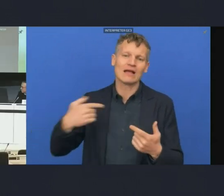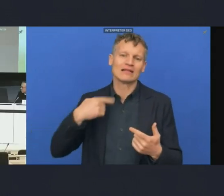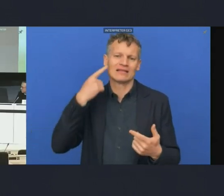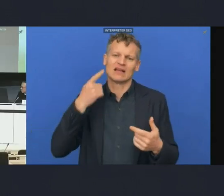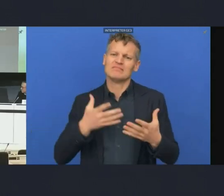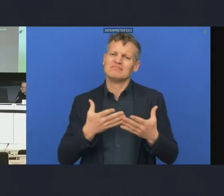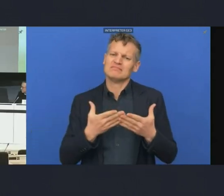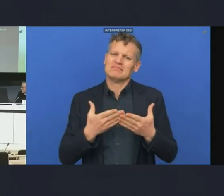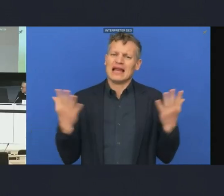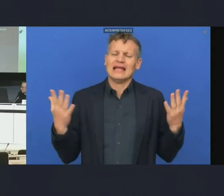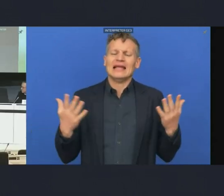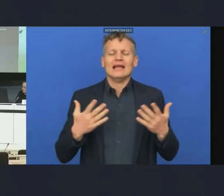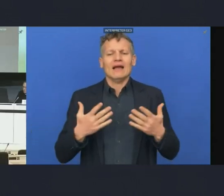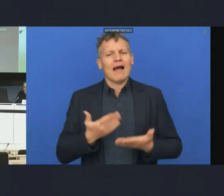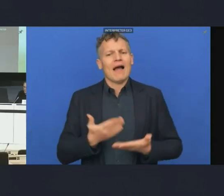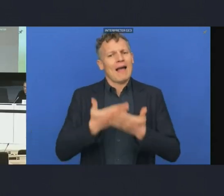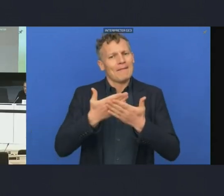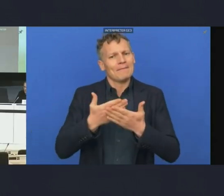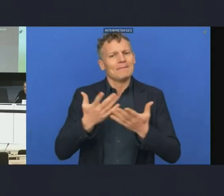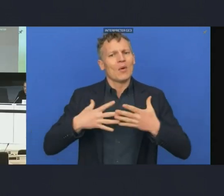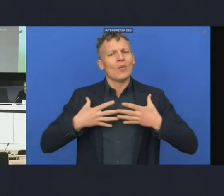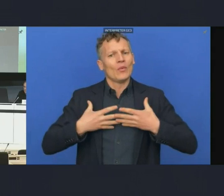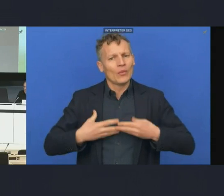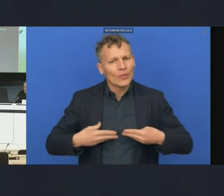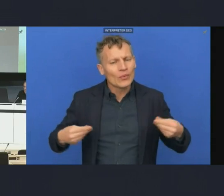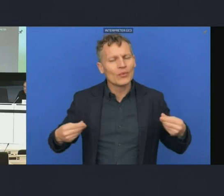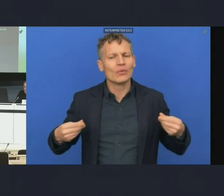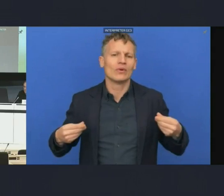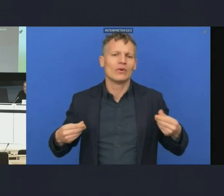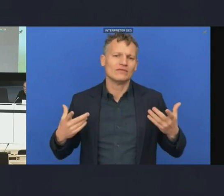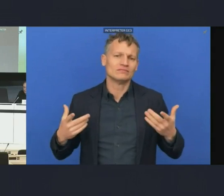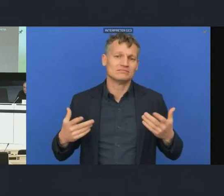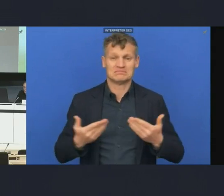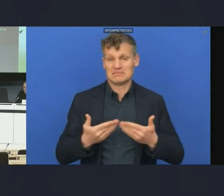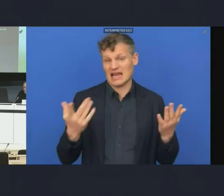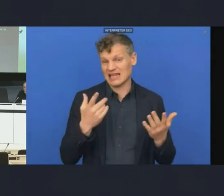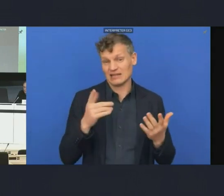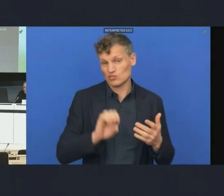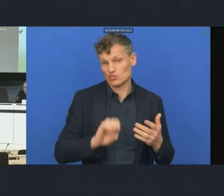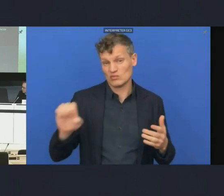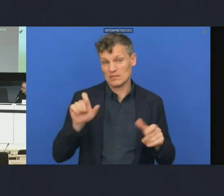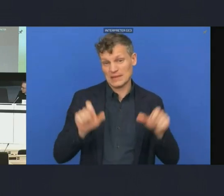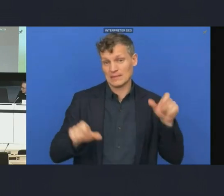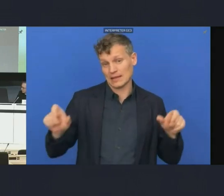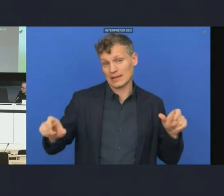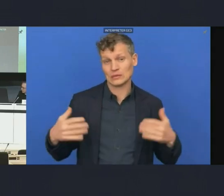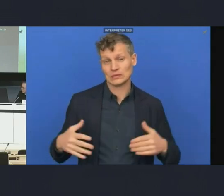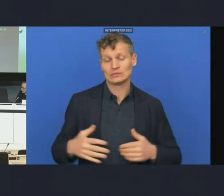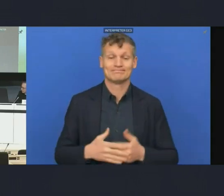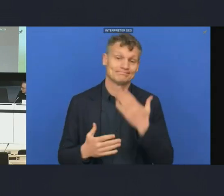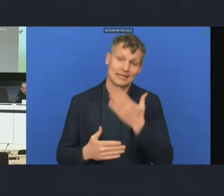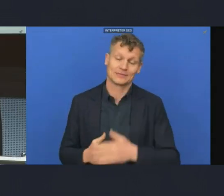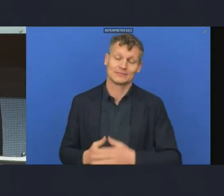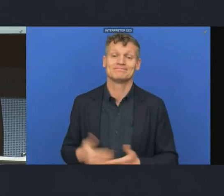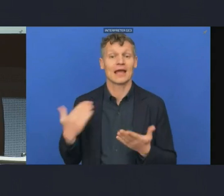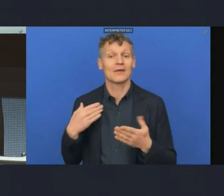and continuity and joy in the lives of many Europeans. So thank you. And I will now turn to